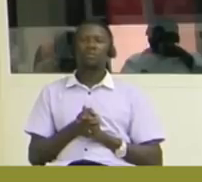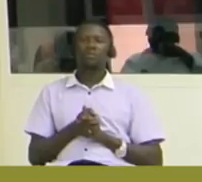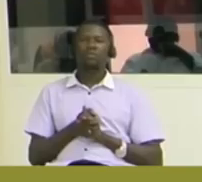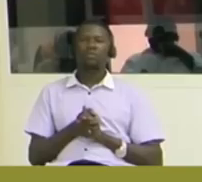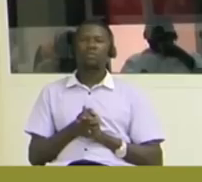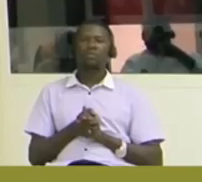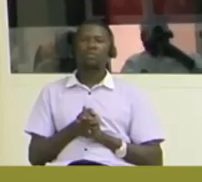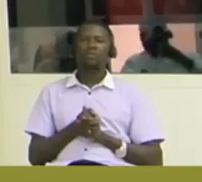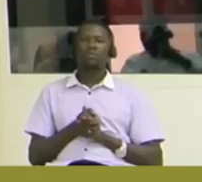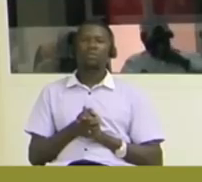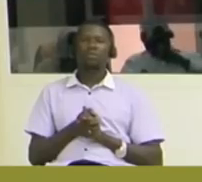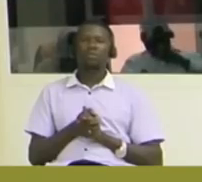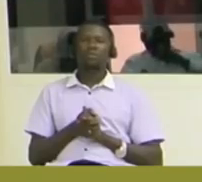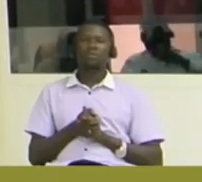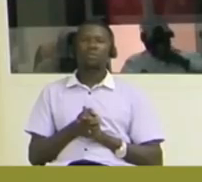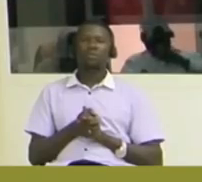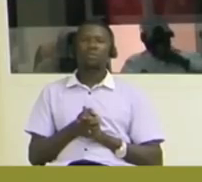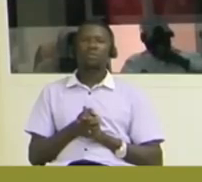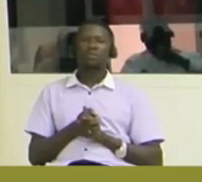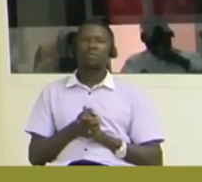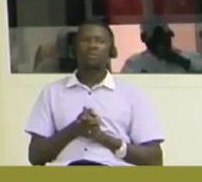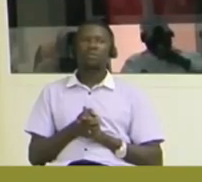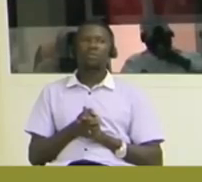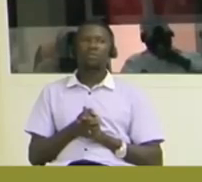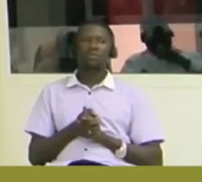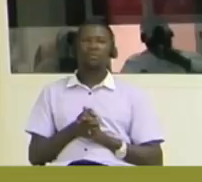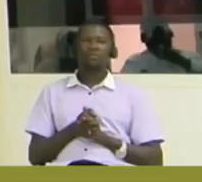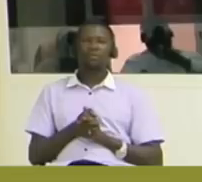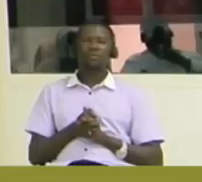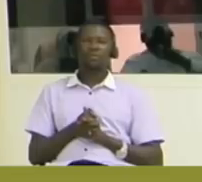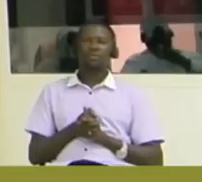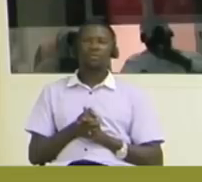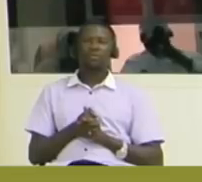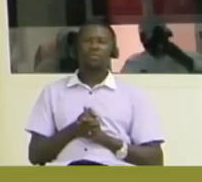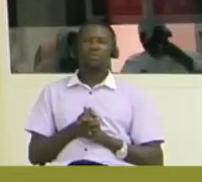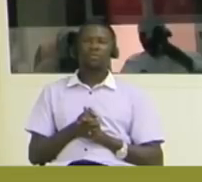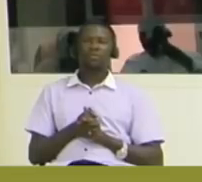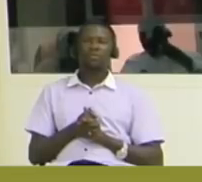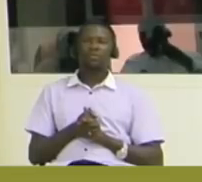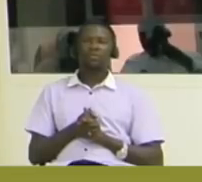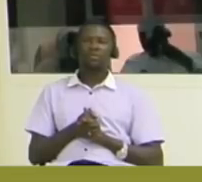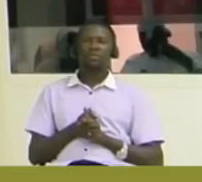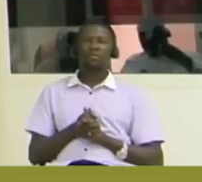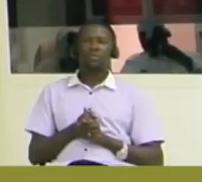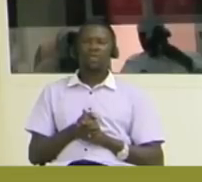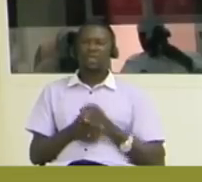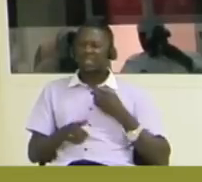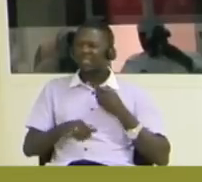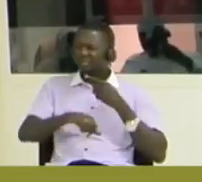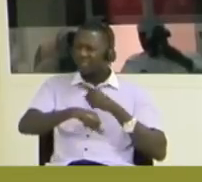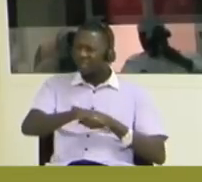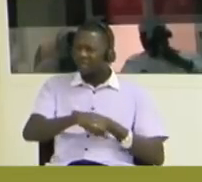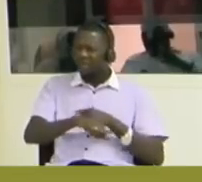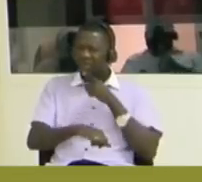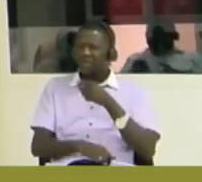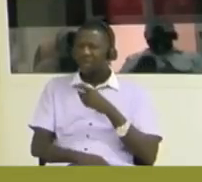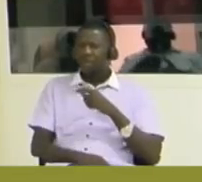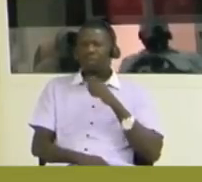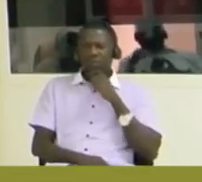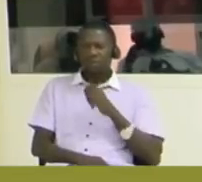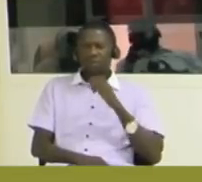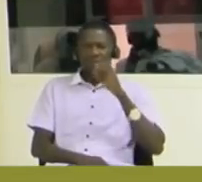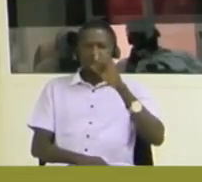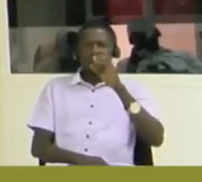how about, did at this stage, did Mr. Ceesay support